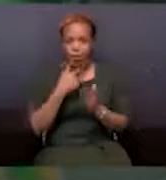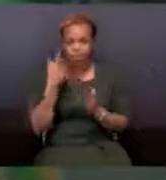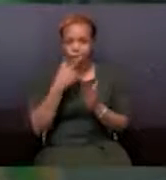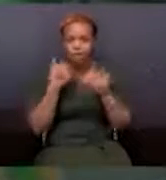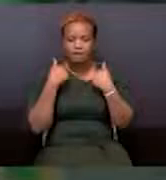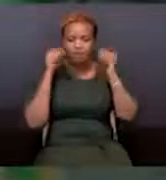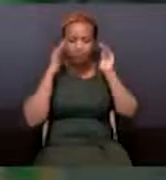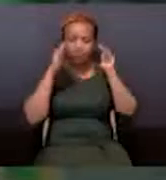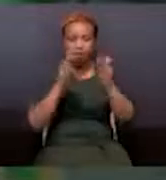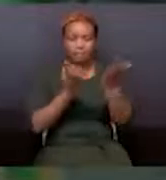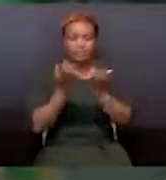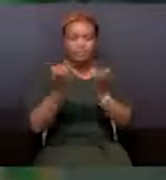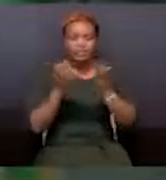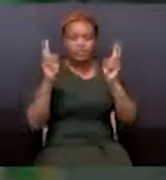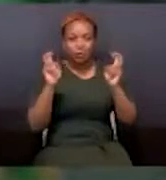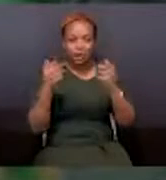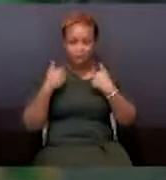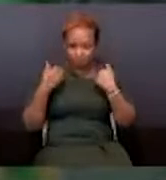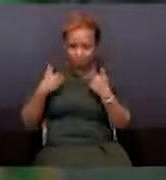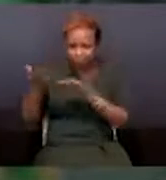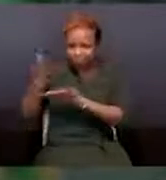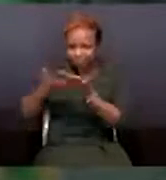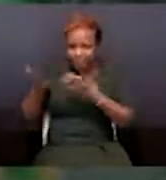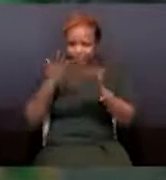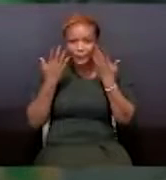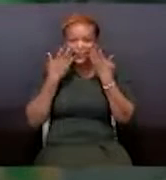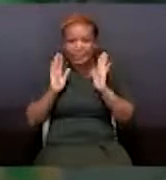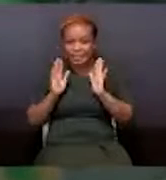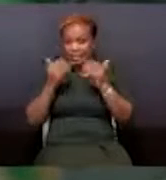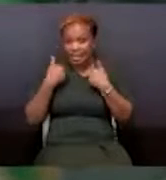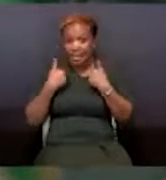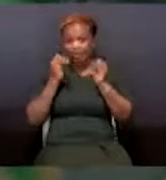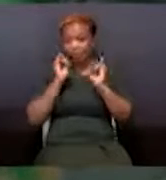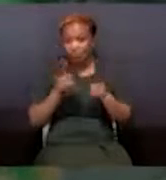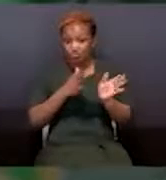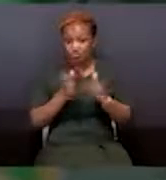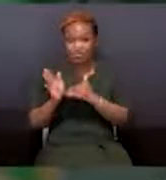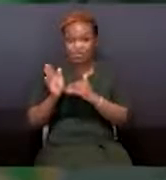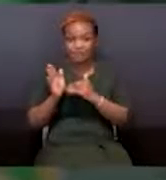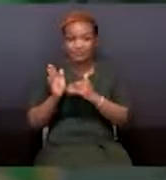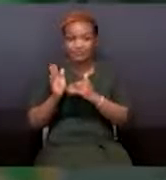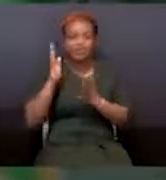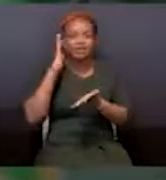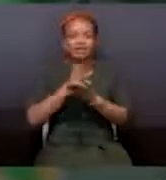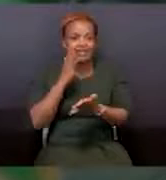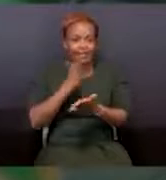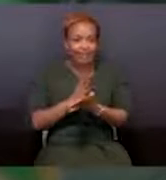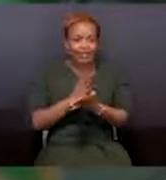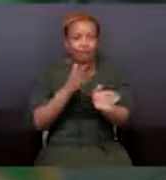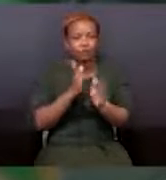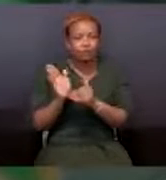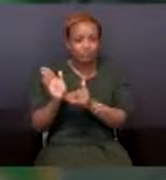matters have already made some connections and they have a new opportunity. So the real